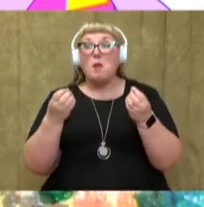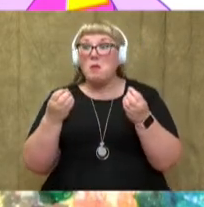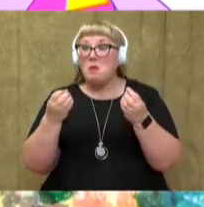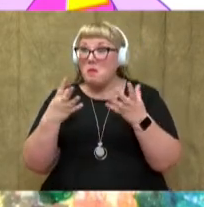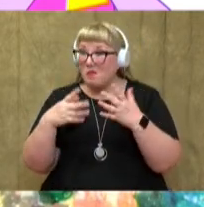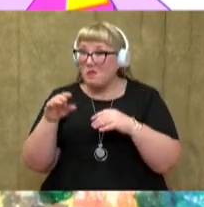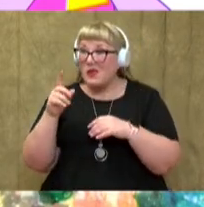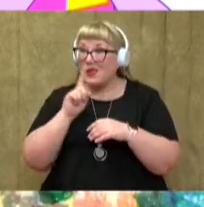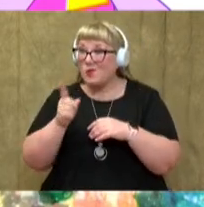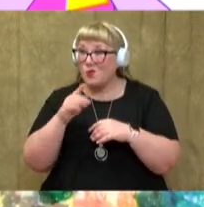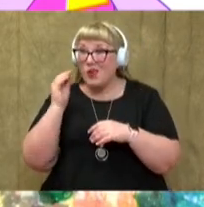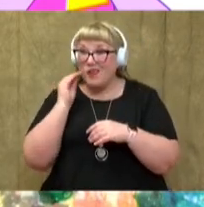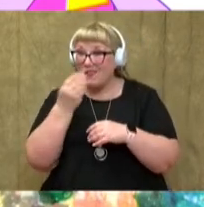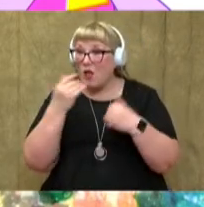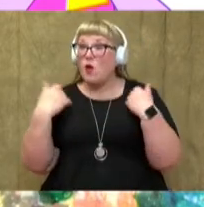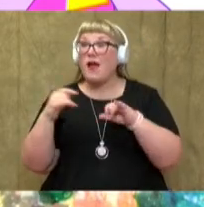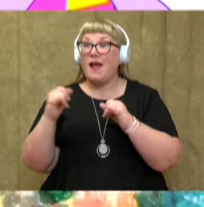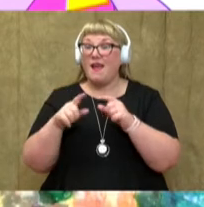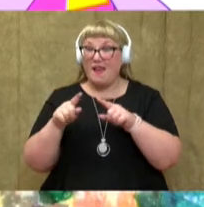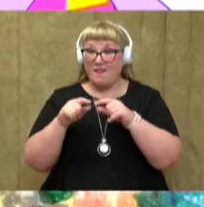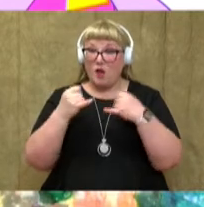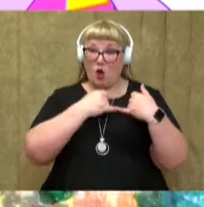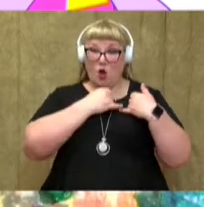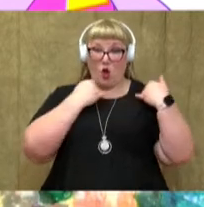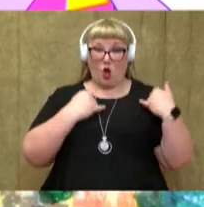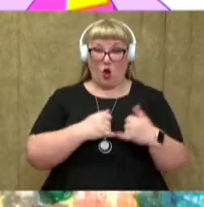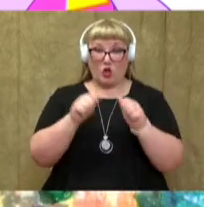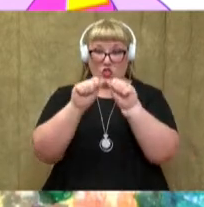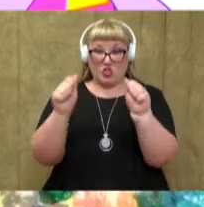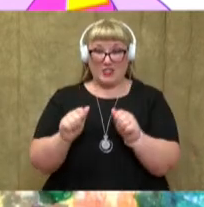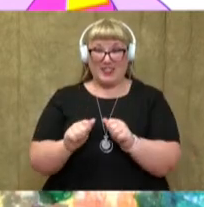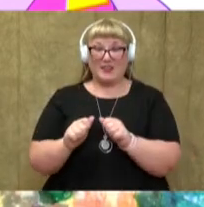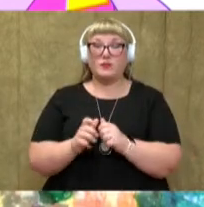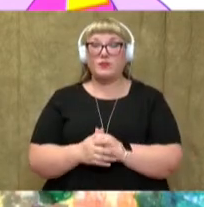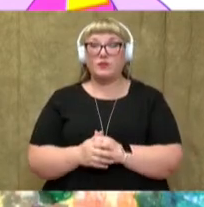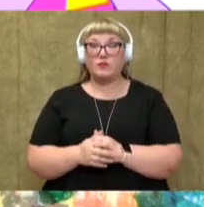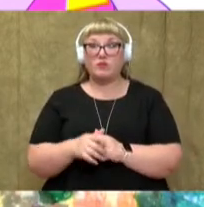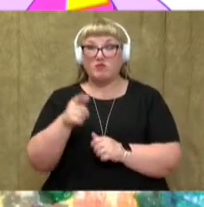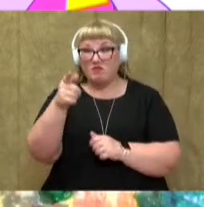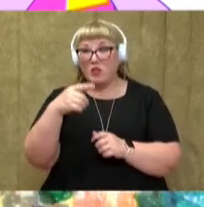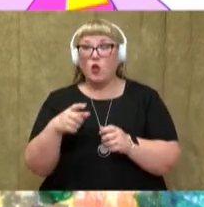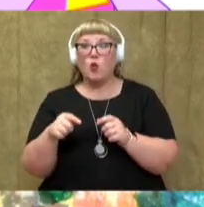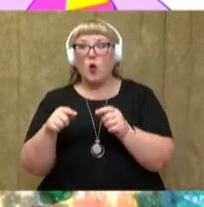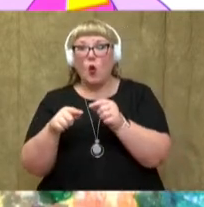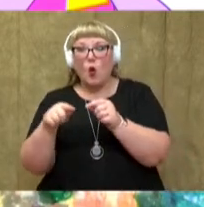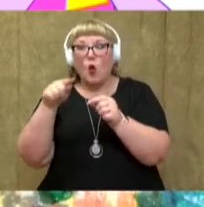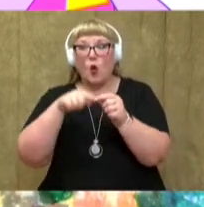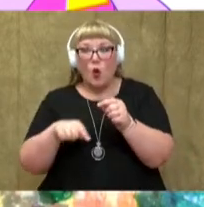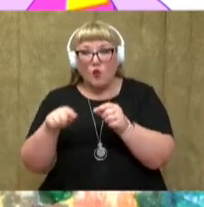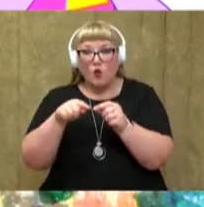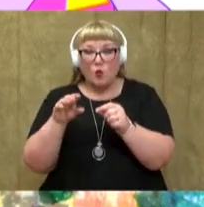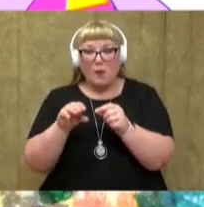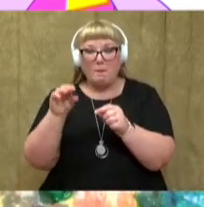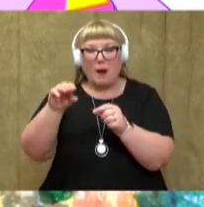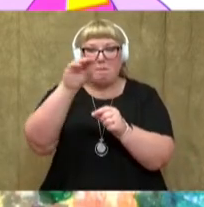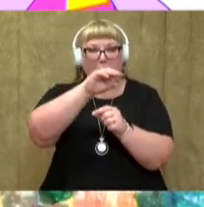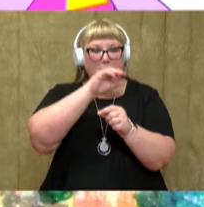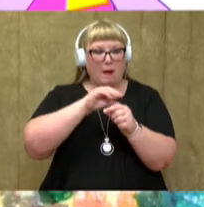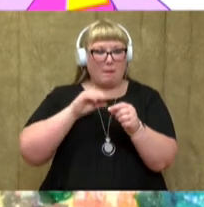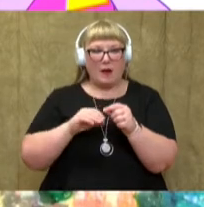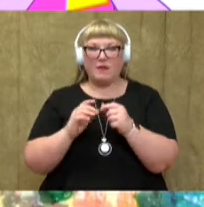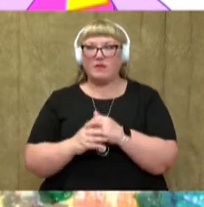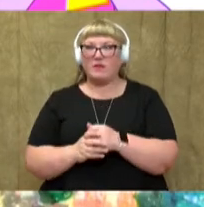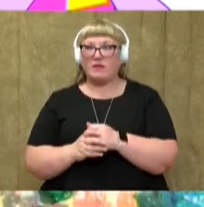have somewhat of a heart-shaped petal. And then we have an oval. This is like a teardrop shape. And